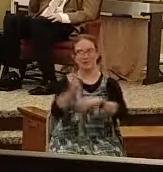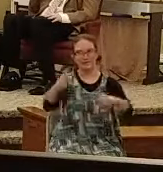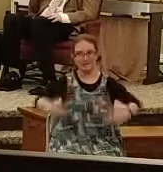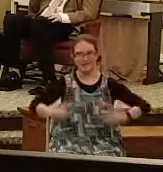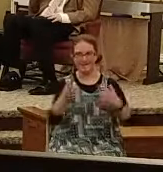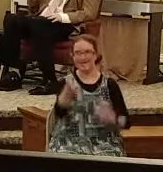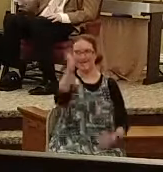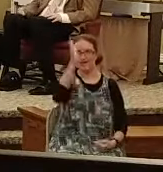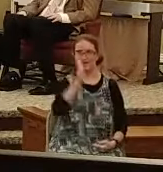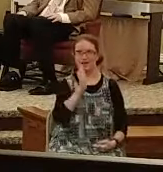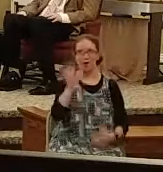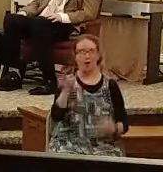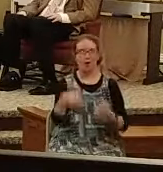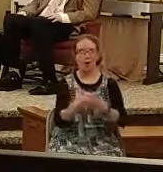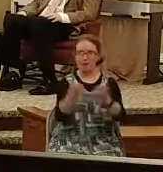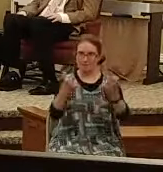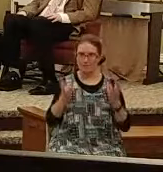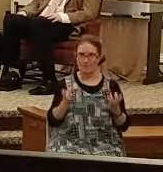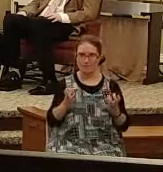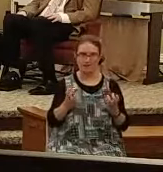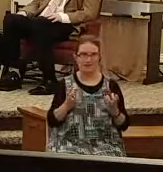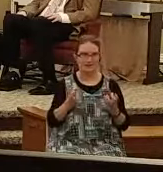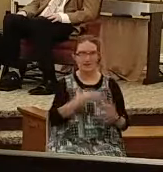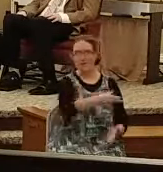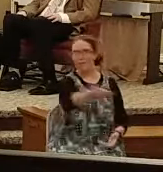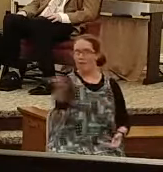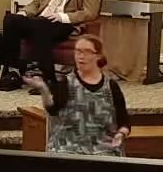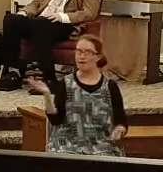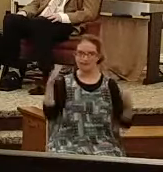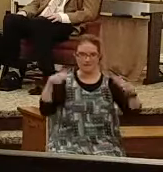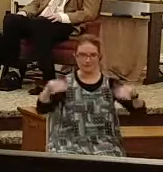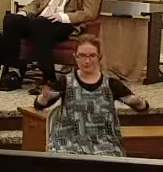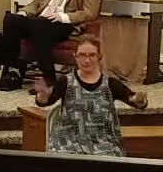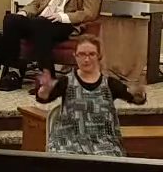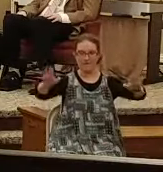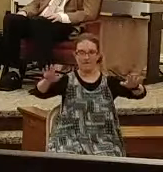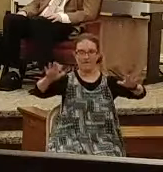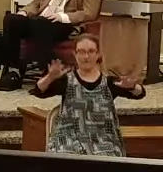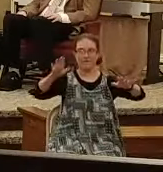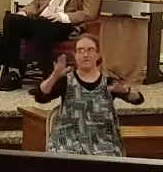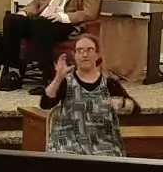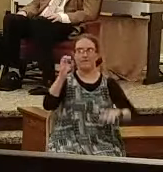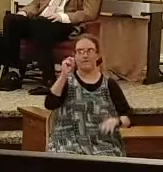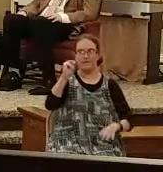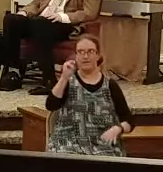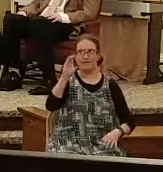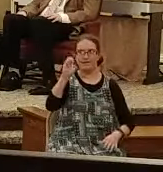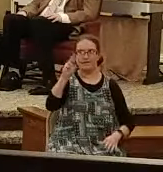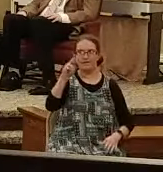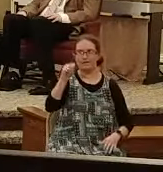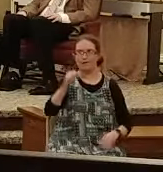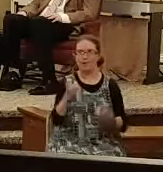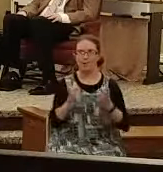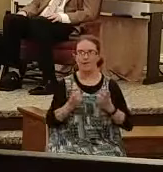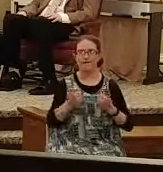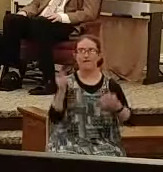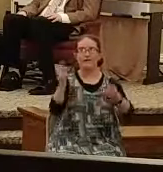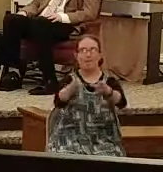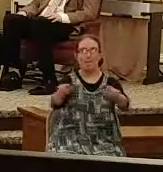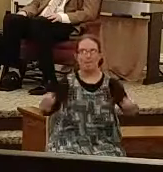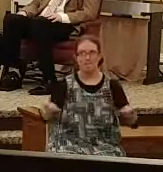living God, all he wants is for us to dedicate and to consecrate. Amen. He wants us to get to the